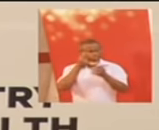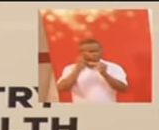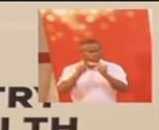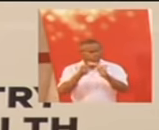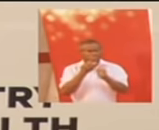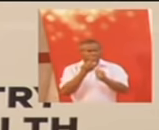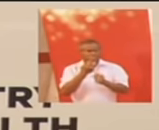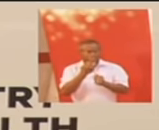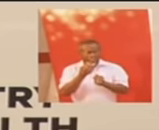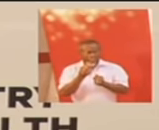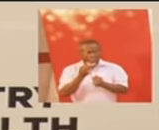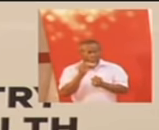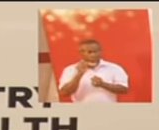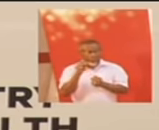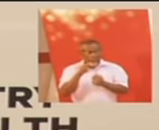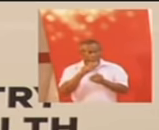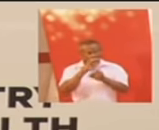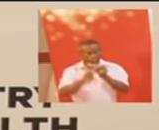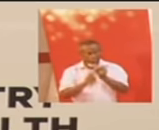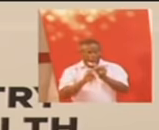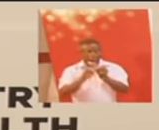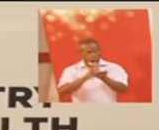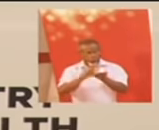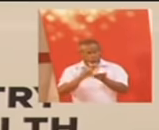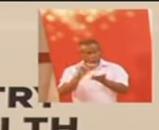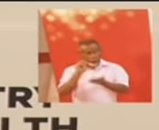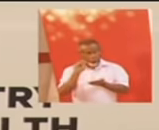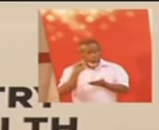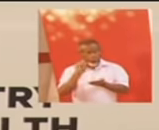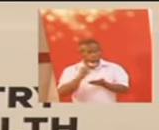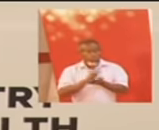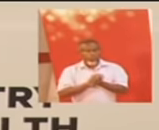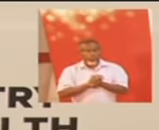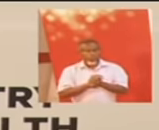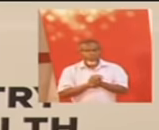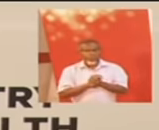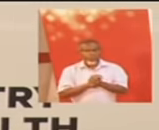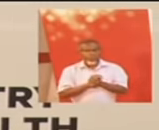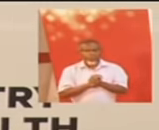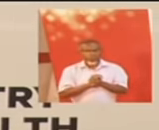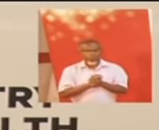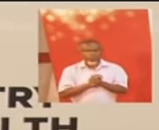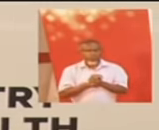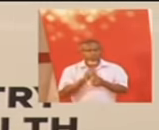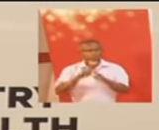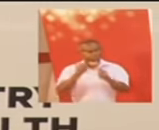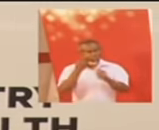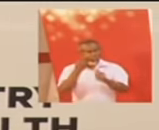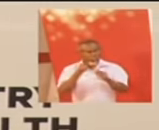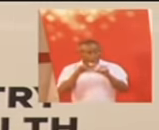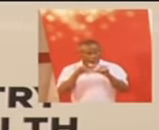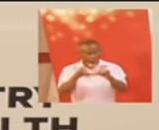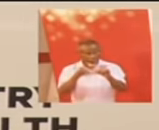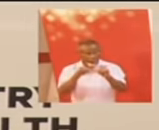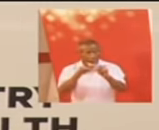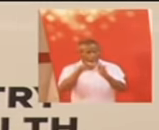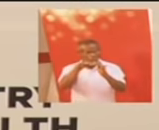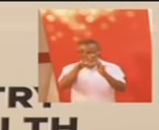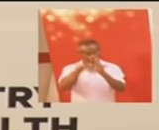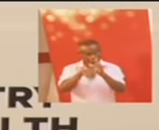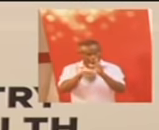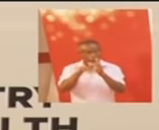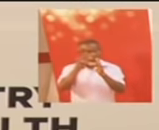until maybe the end of the week when we can give you an idea of what happened last week. But there has been a continuation of that trend in terms of a